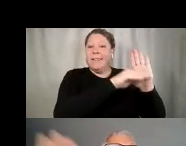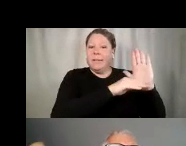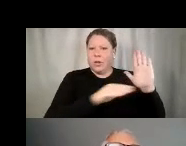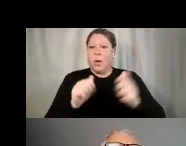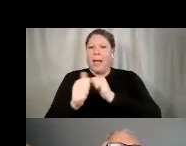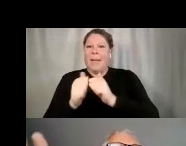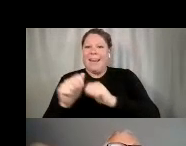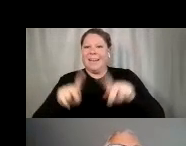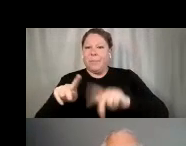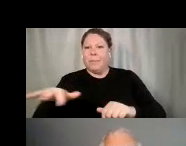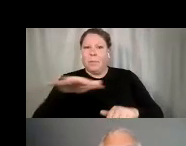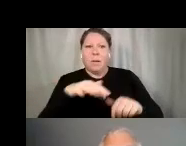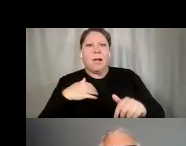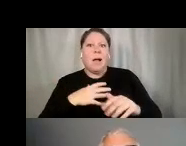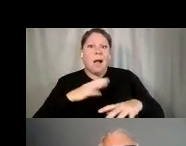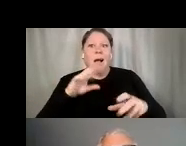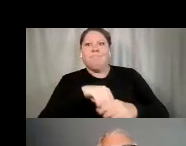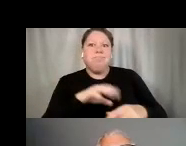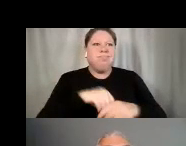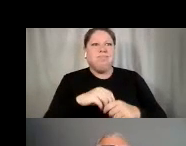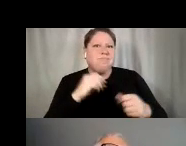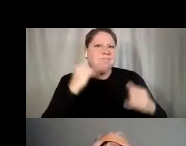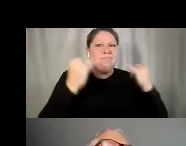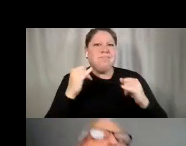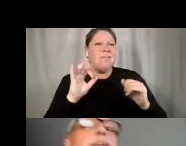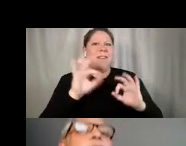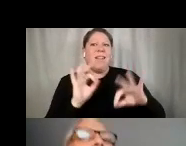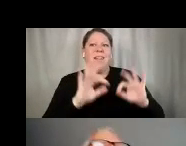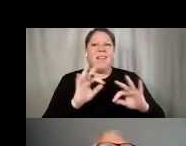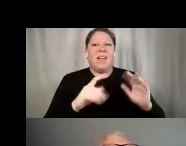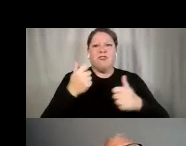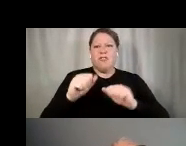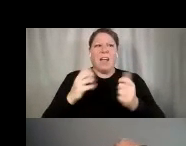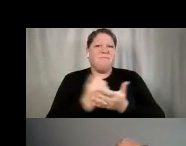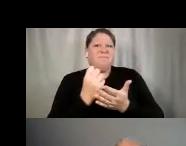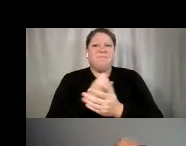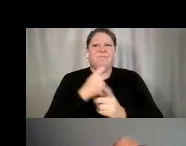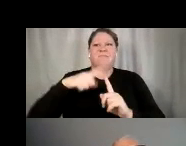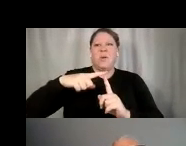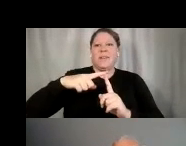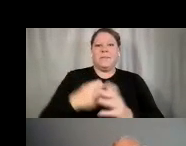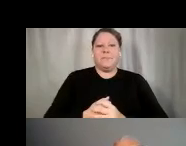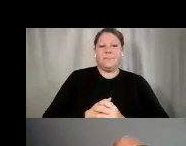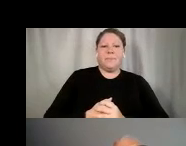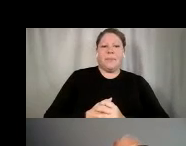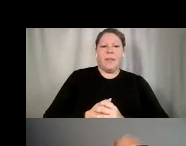start to engage more in this approach. Now, what happens if you get stuck? So sometimes you need to